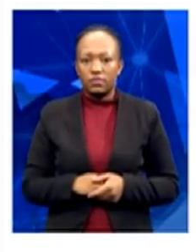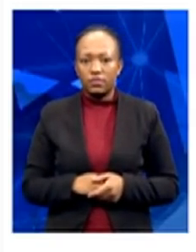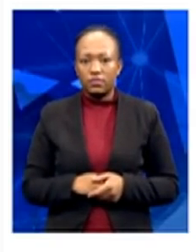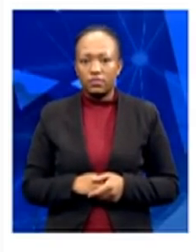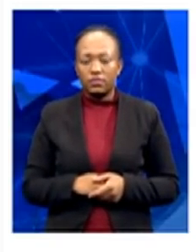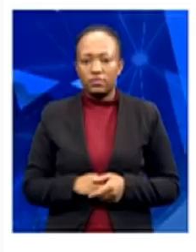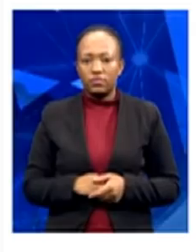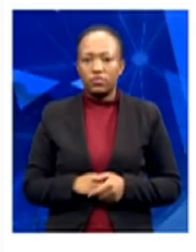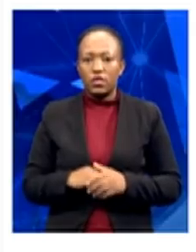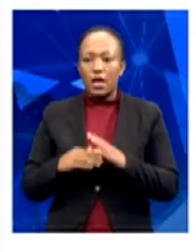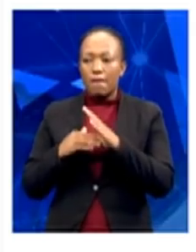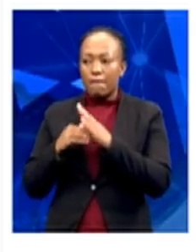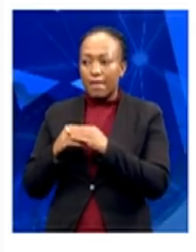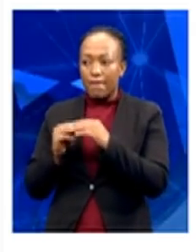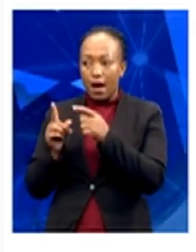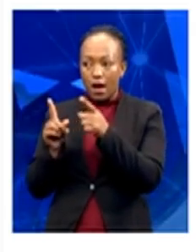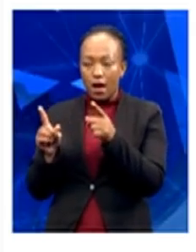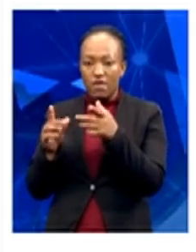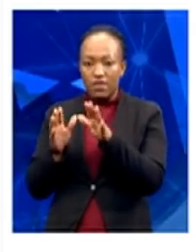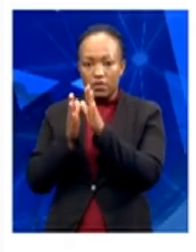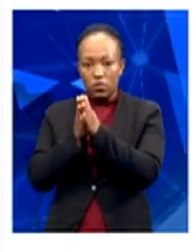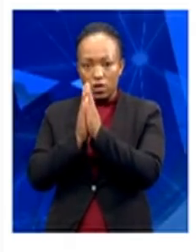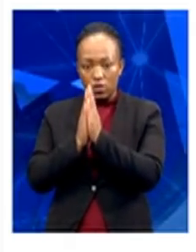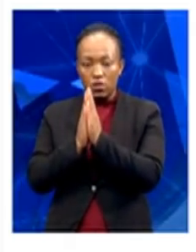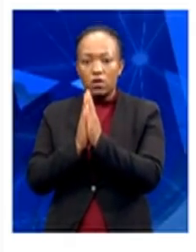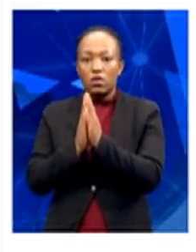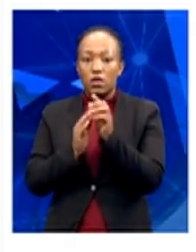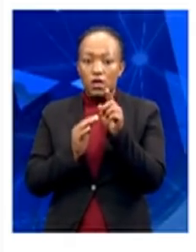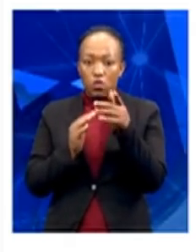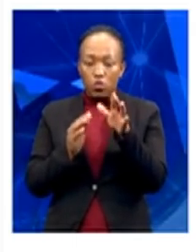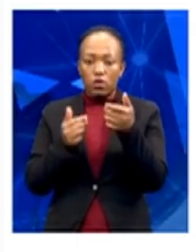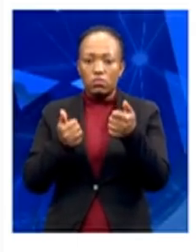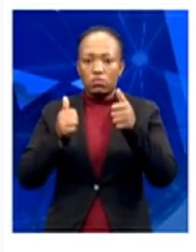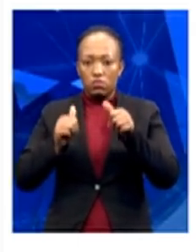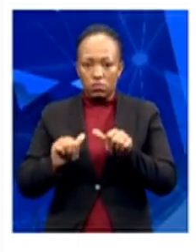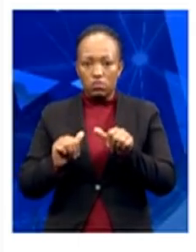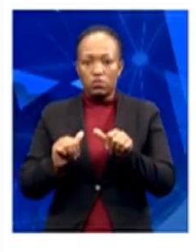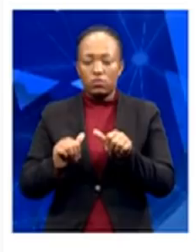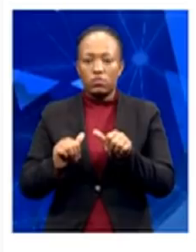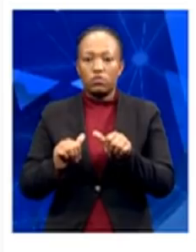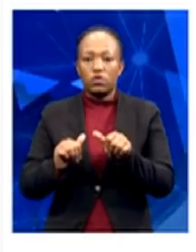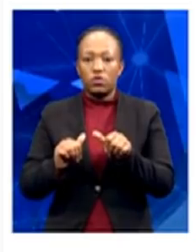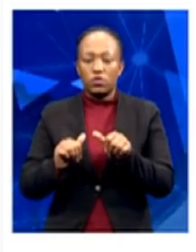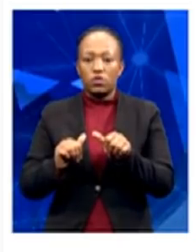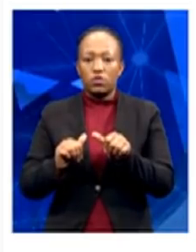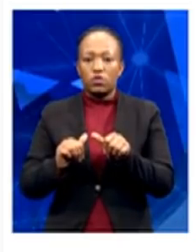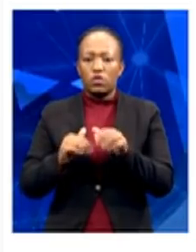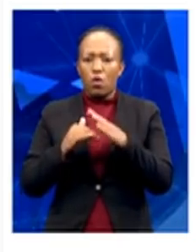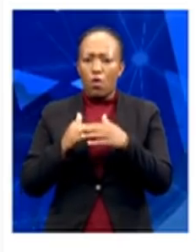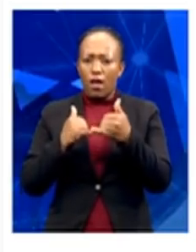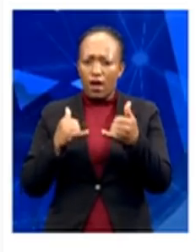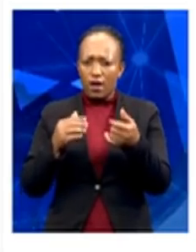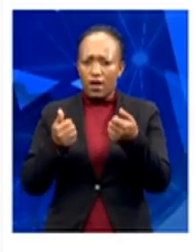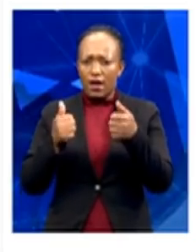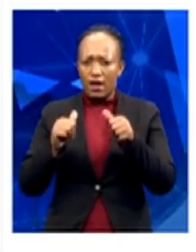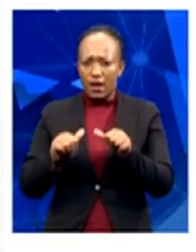now they have requested after we started that let's do C and then leave B, because B and A